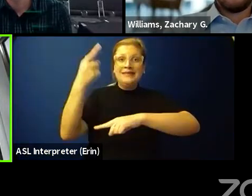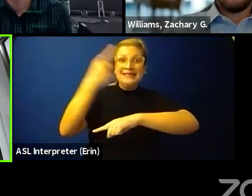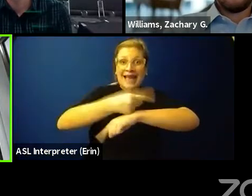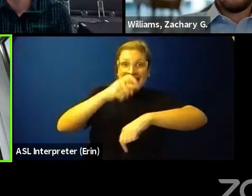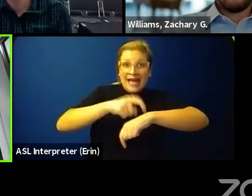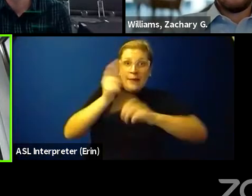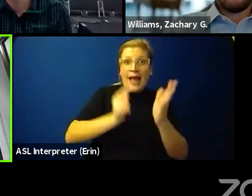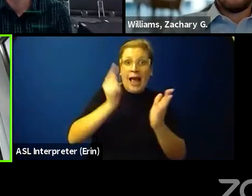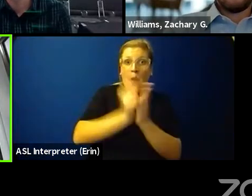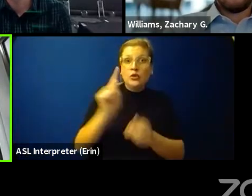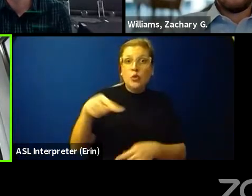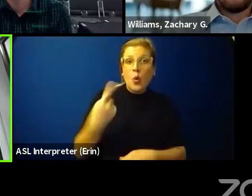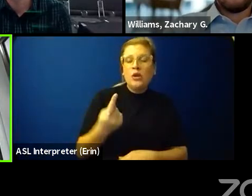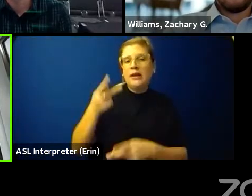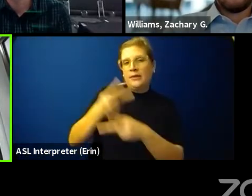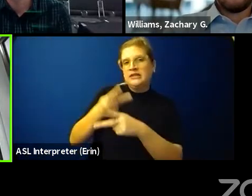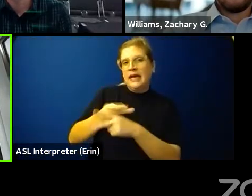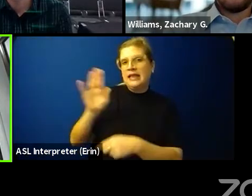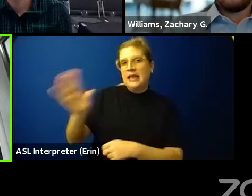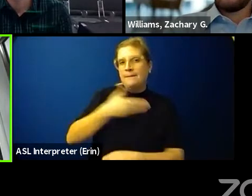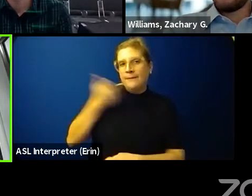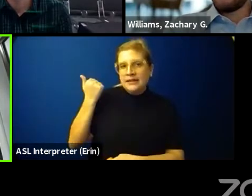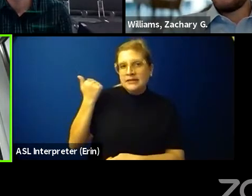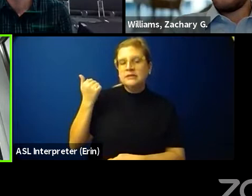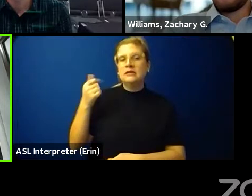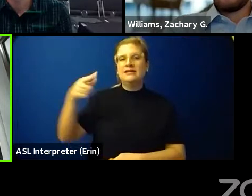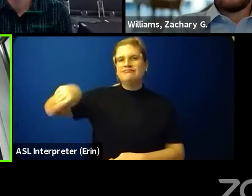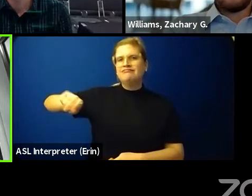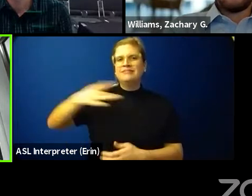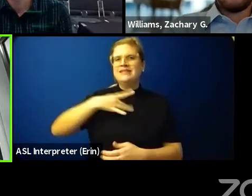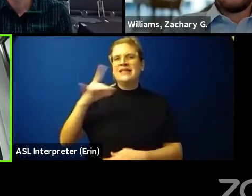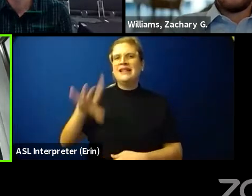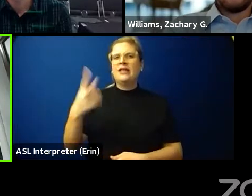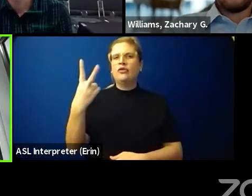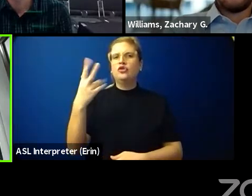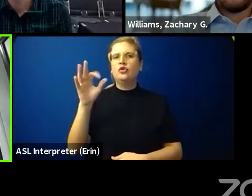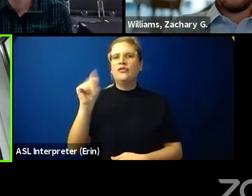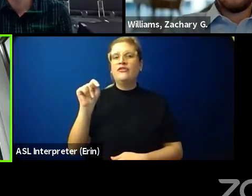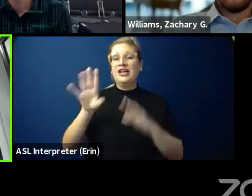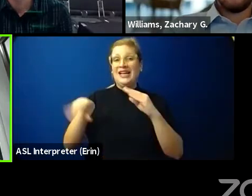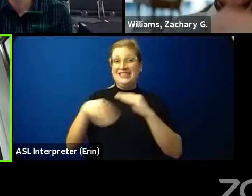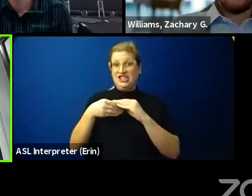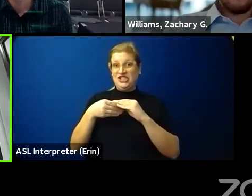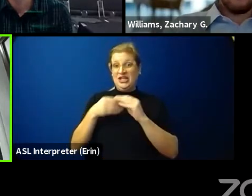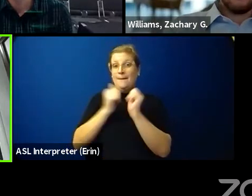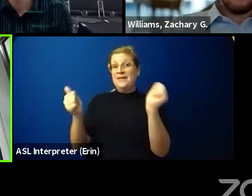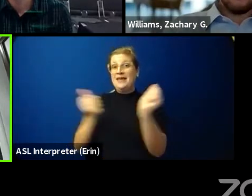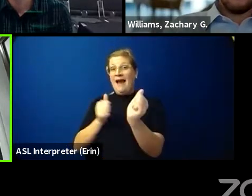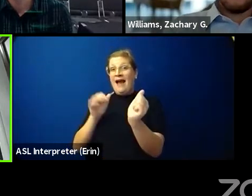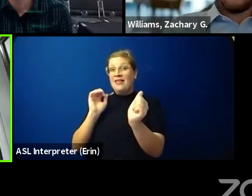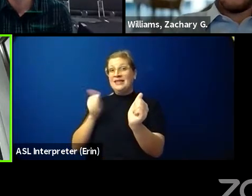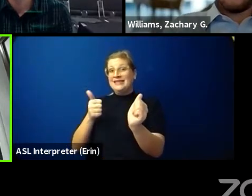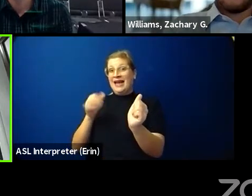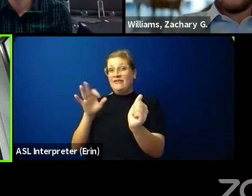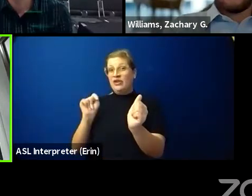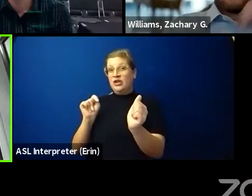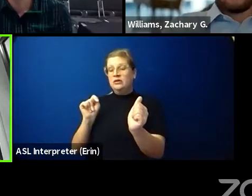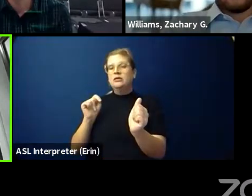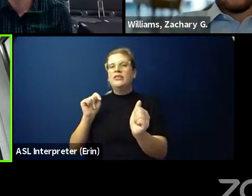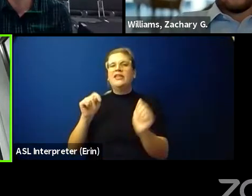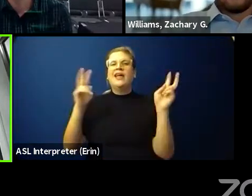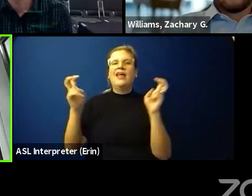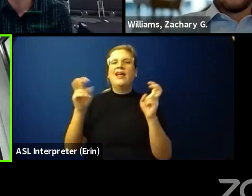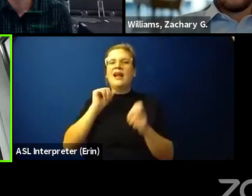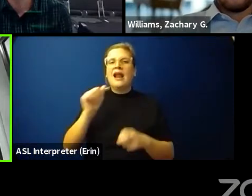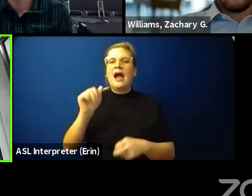But the other concern was that they didn't like the 2-foot addition beyond our 10-foot by right, which is why we